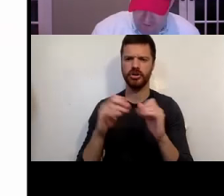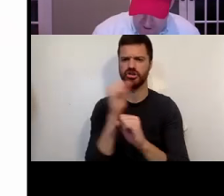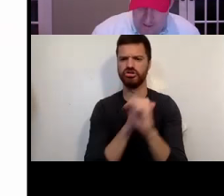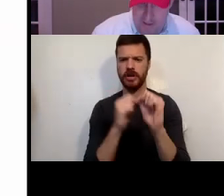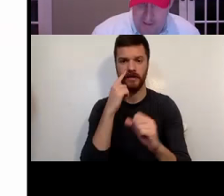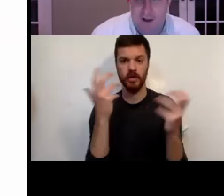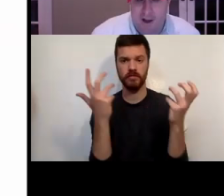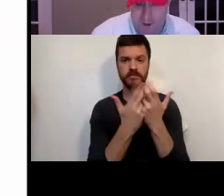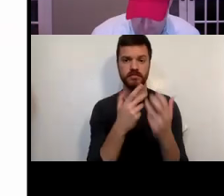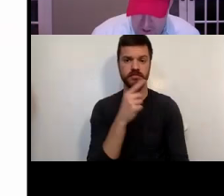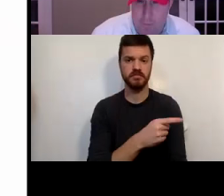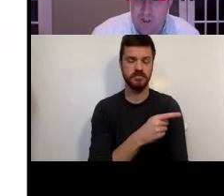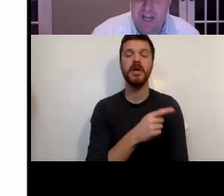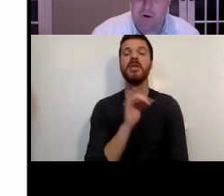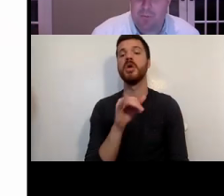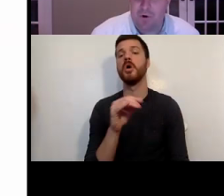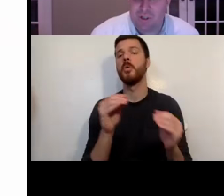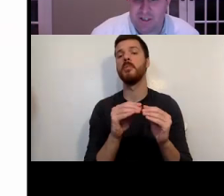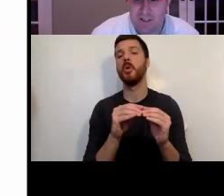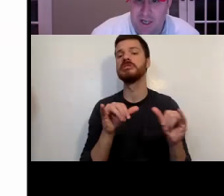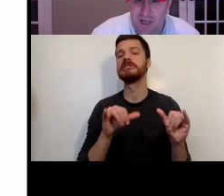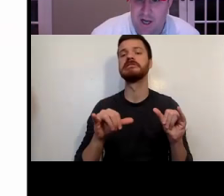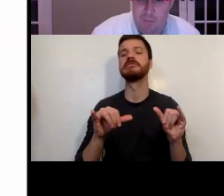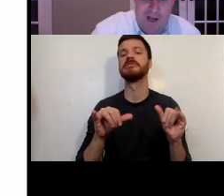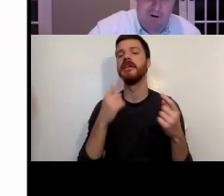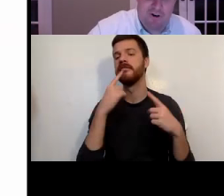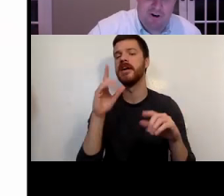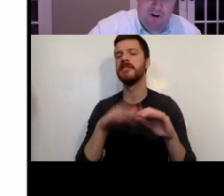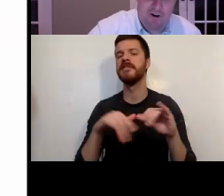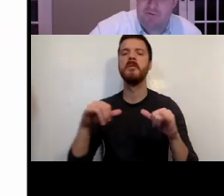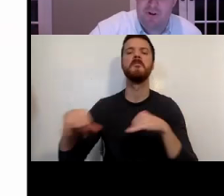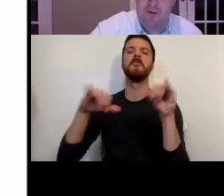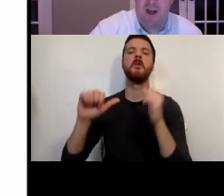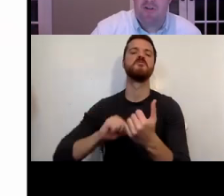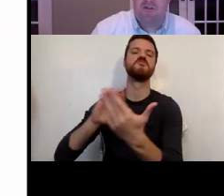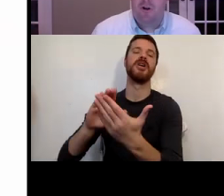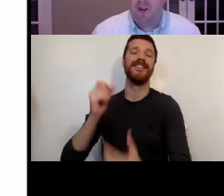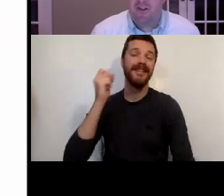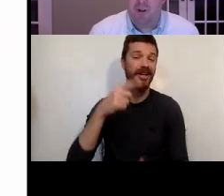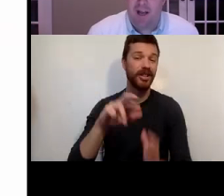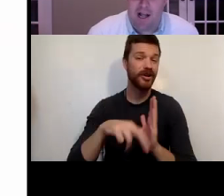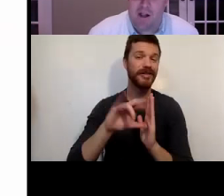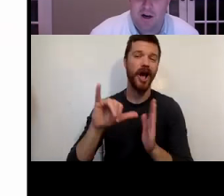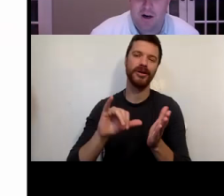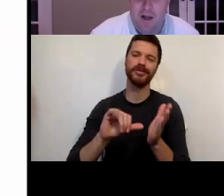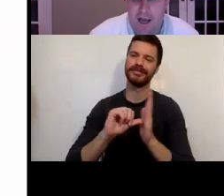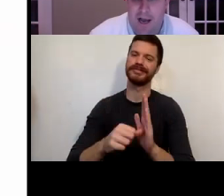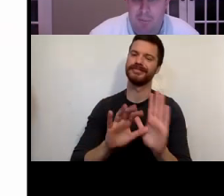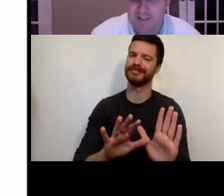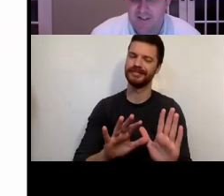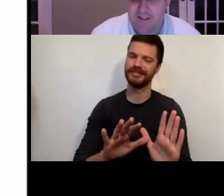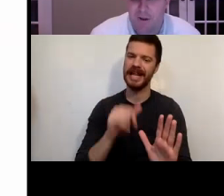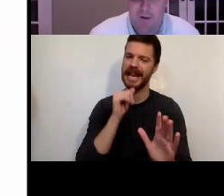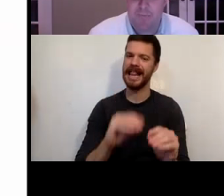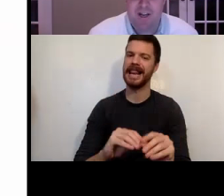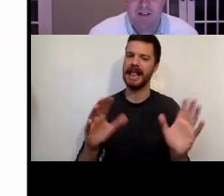effective than more standard approaches. However, in this review, they also note that it's really not clear how